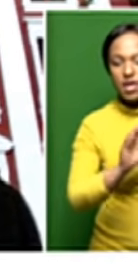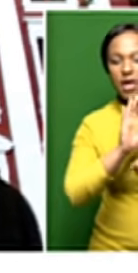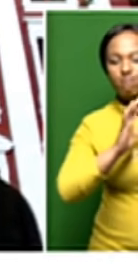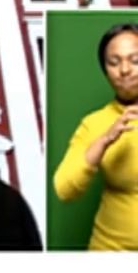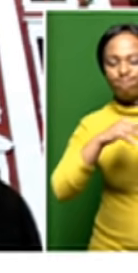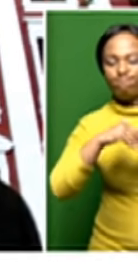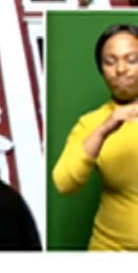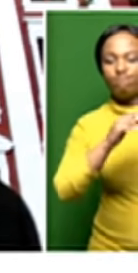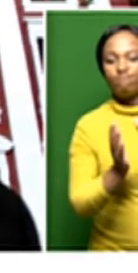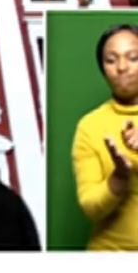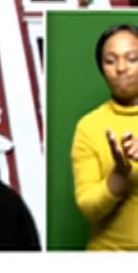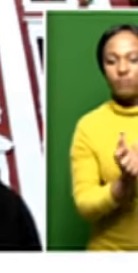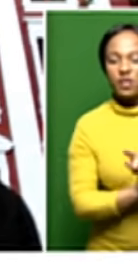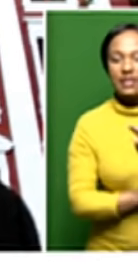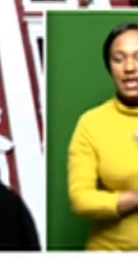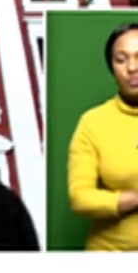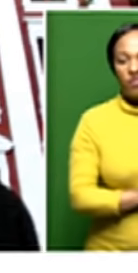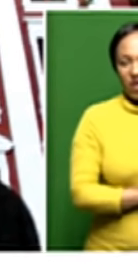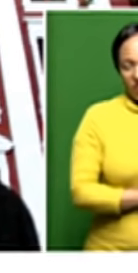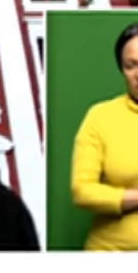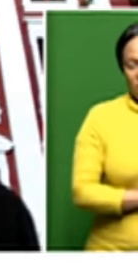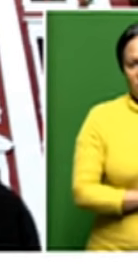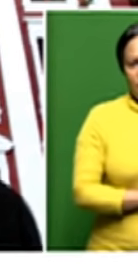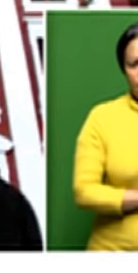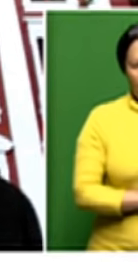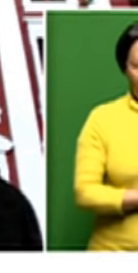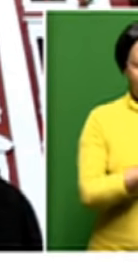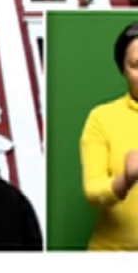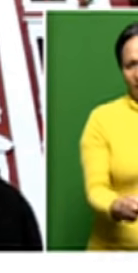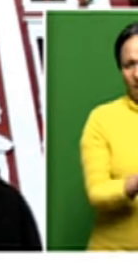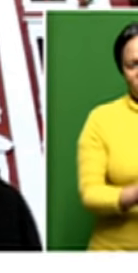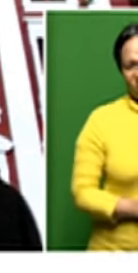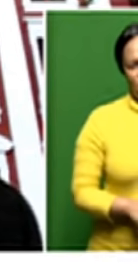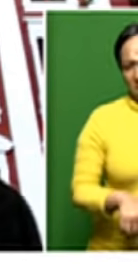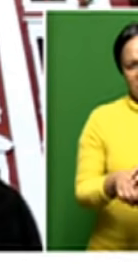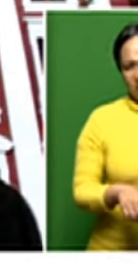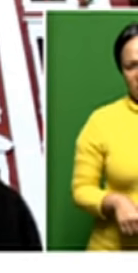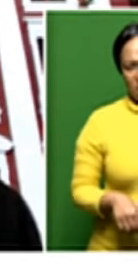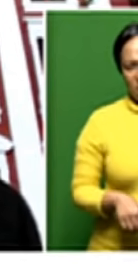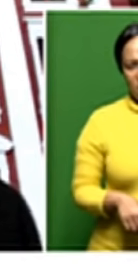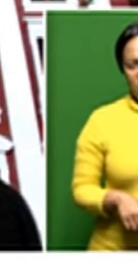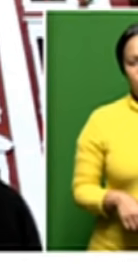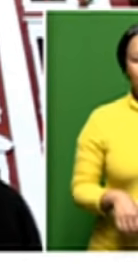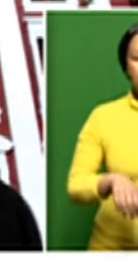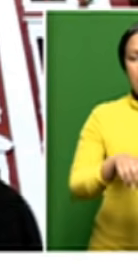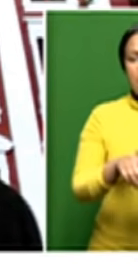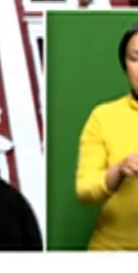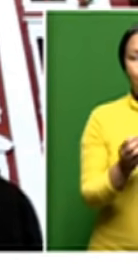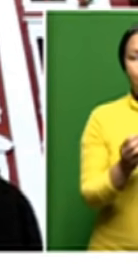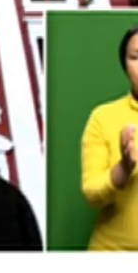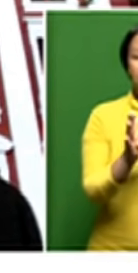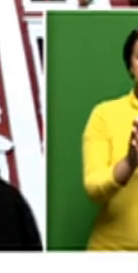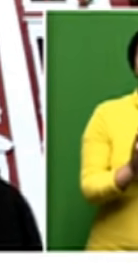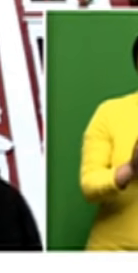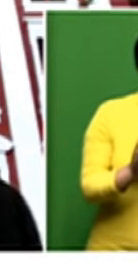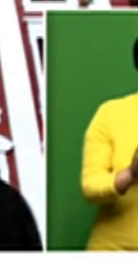of reference and the way forward. And I'm of the view that this doesn't need to take a year, and you don't need millions to be spent on it.